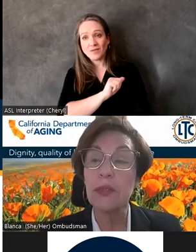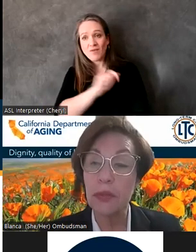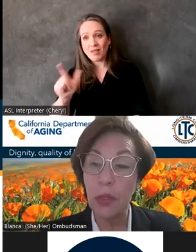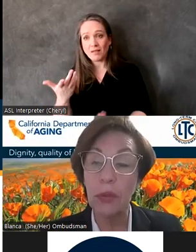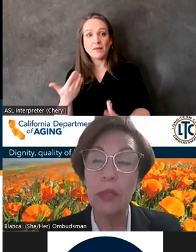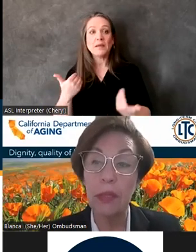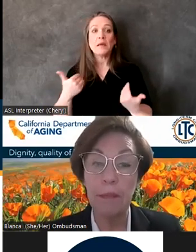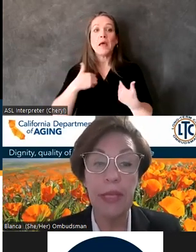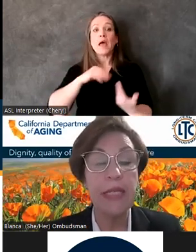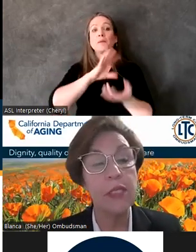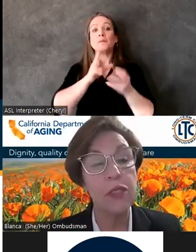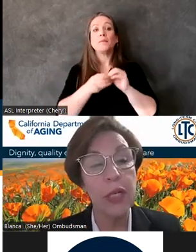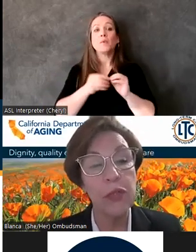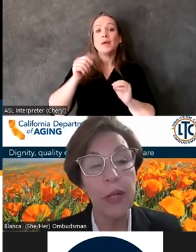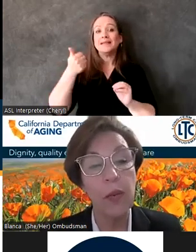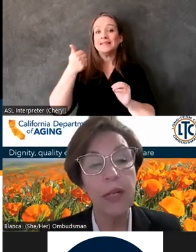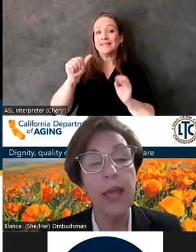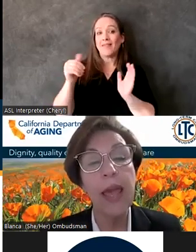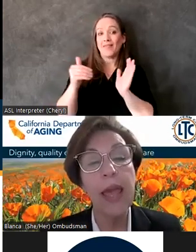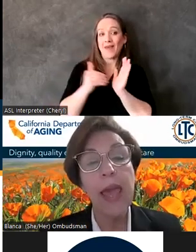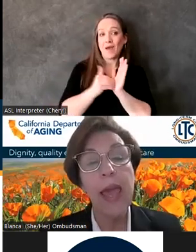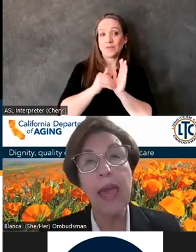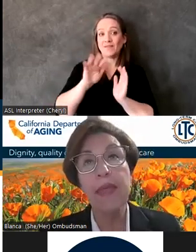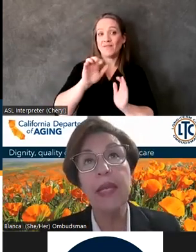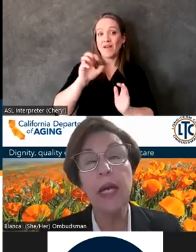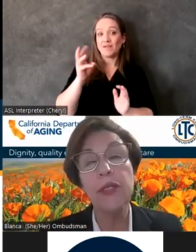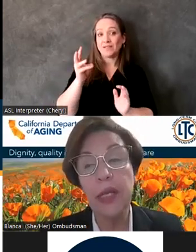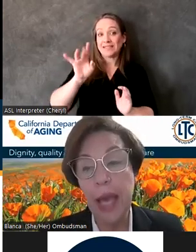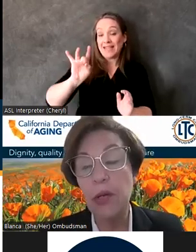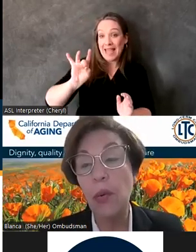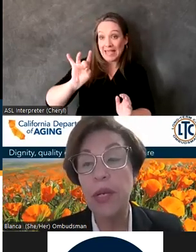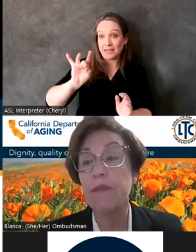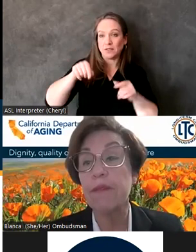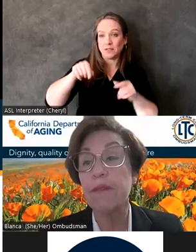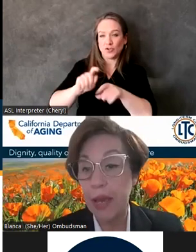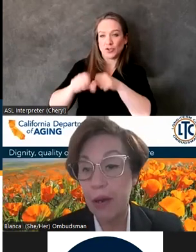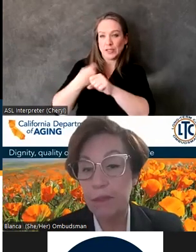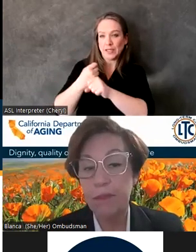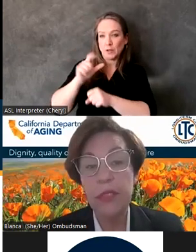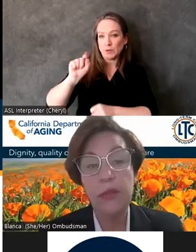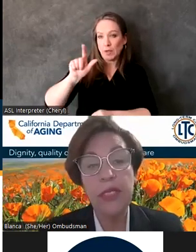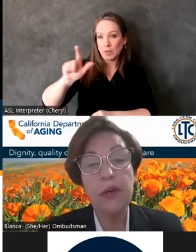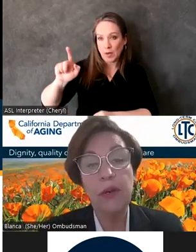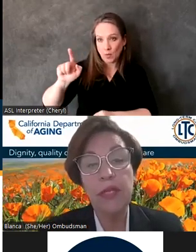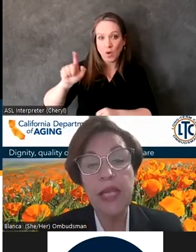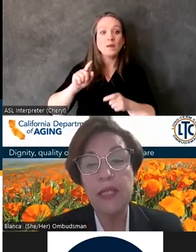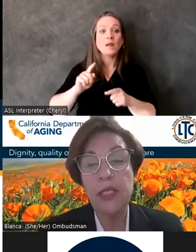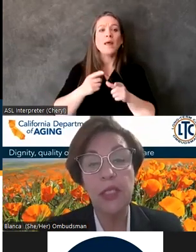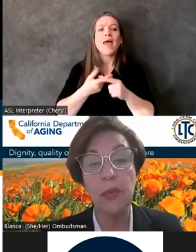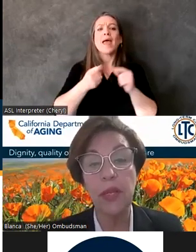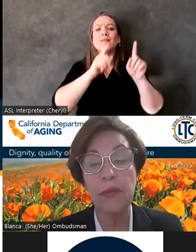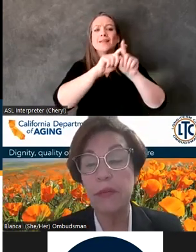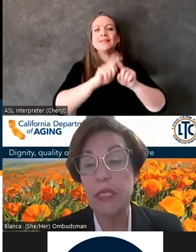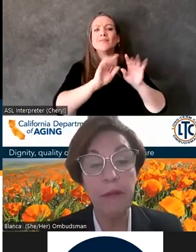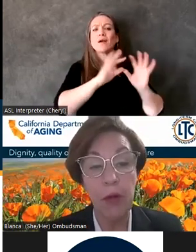10,568 total complaints in 2021. And then under the category of care, so this has to